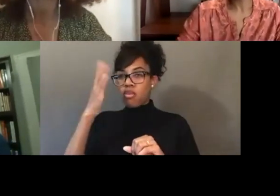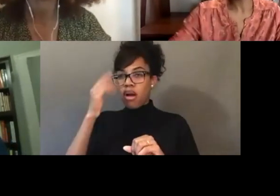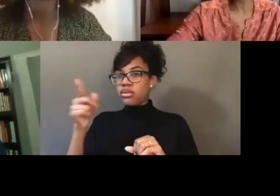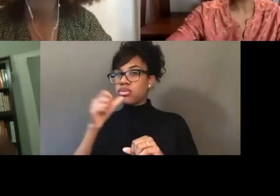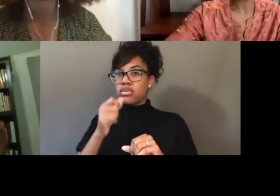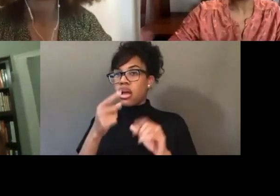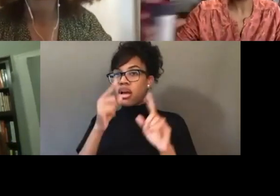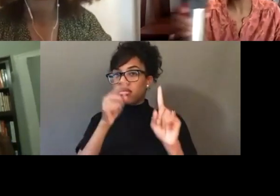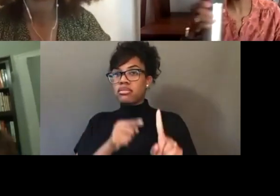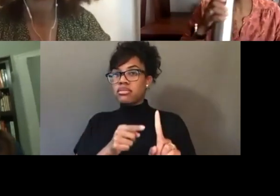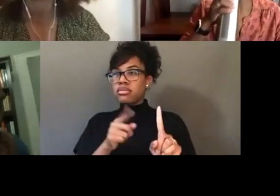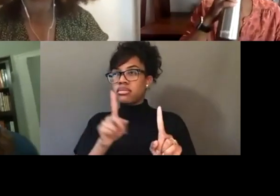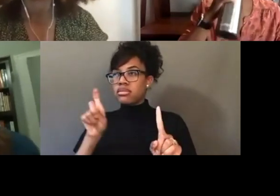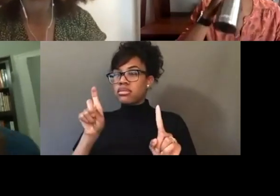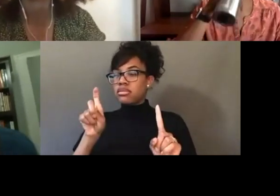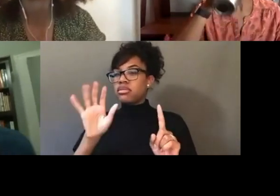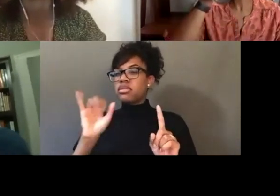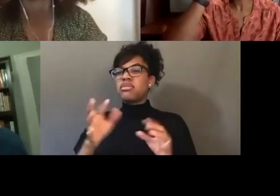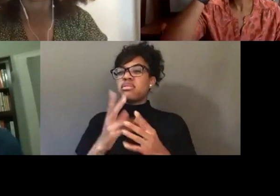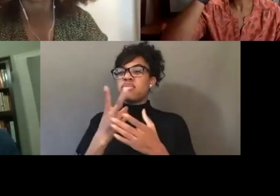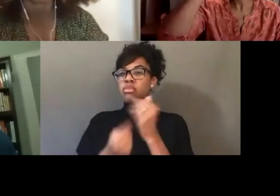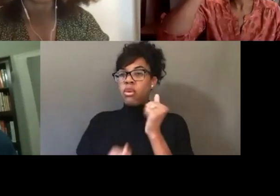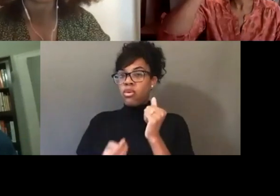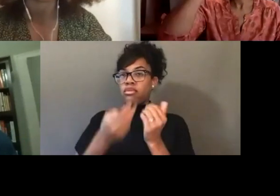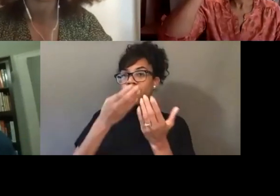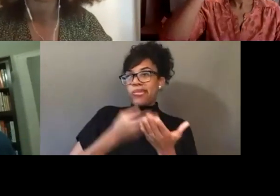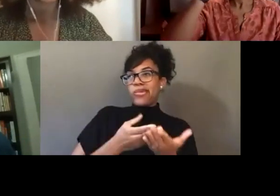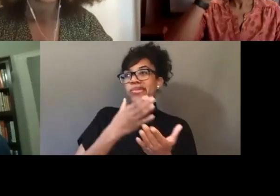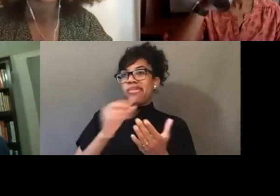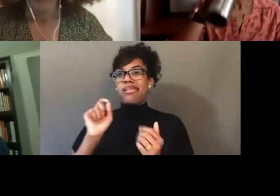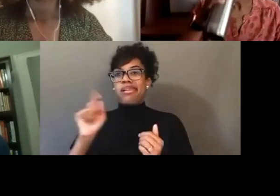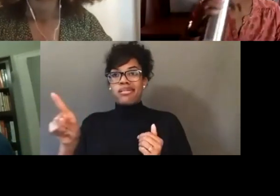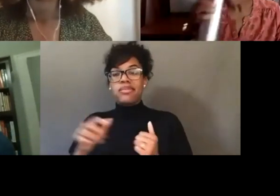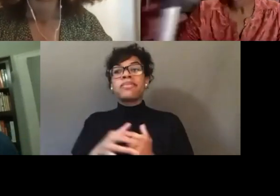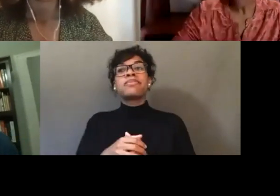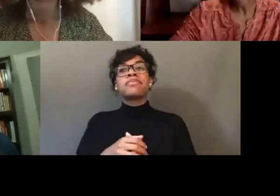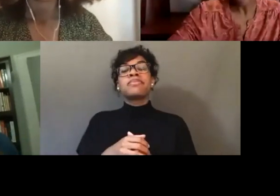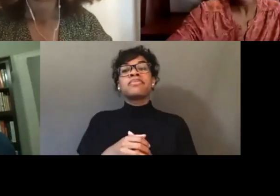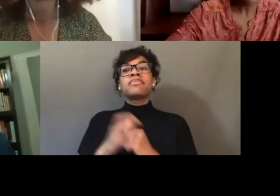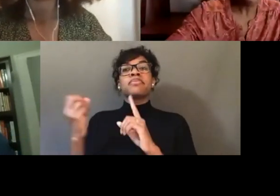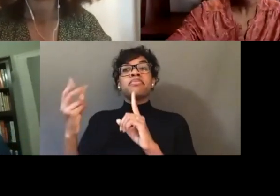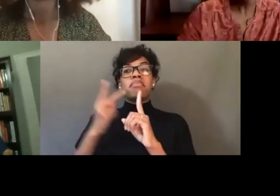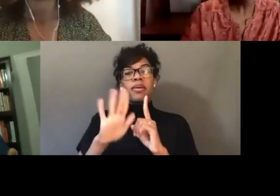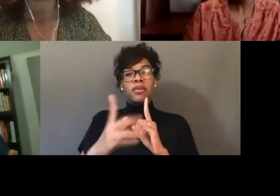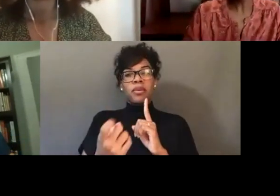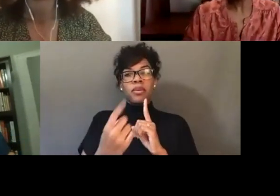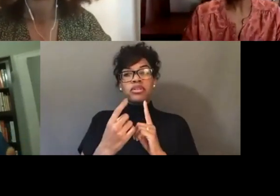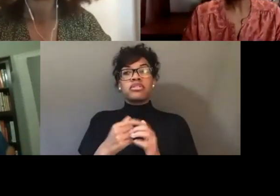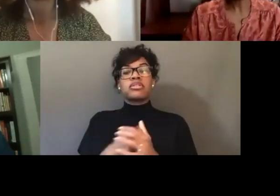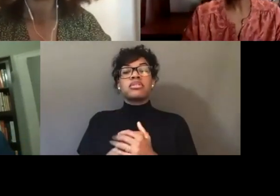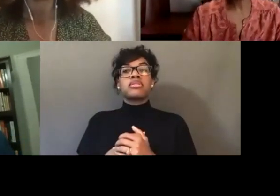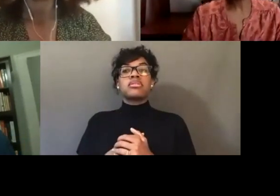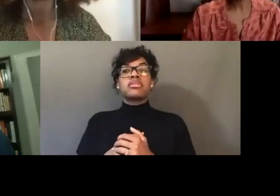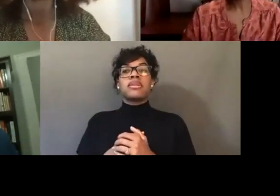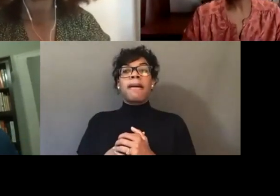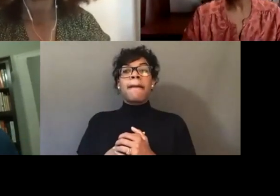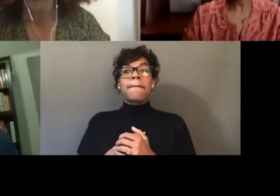So I just had to say that. But, you know, back to the question about how